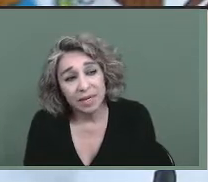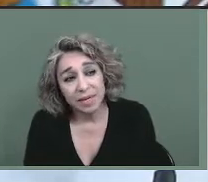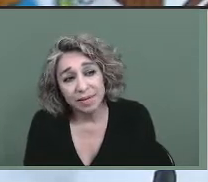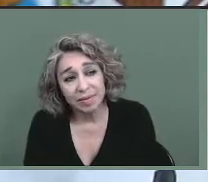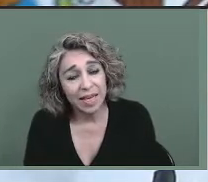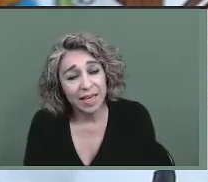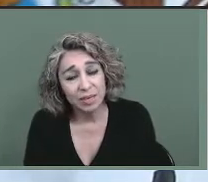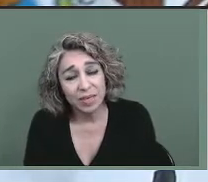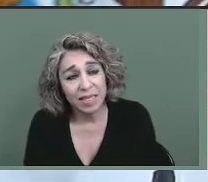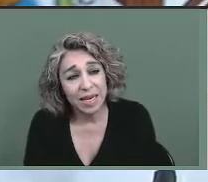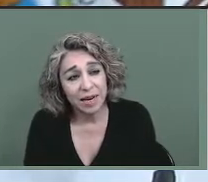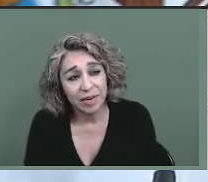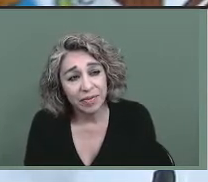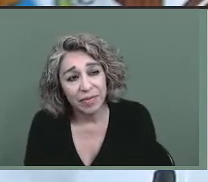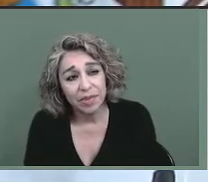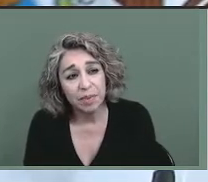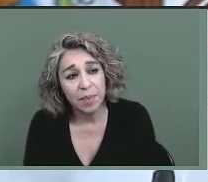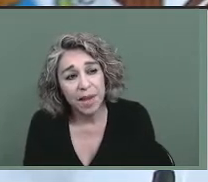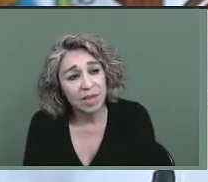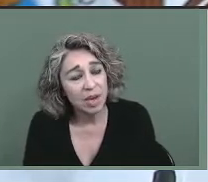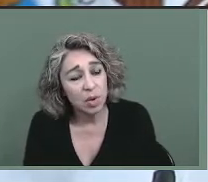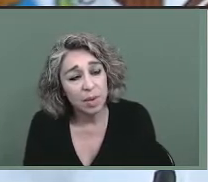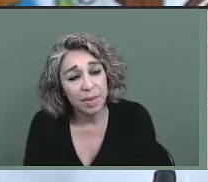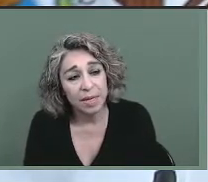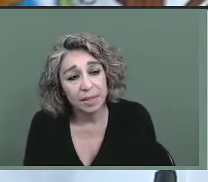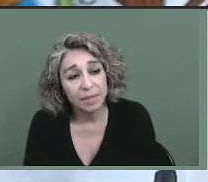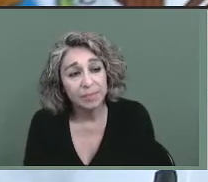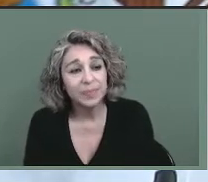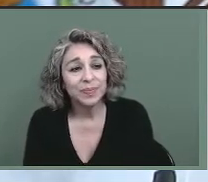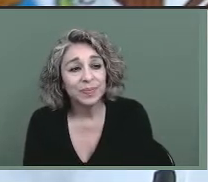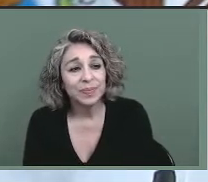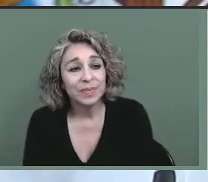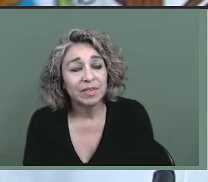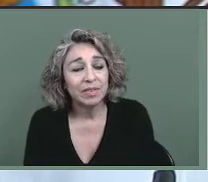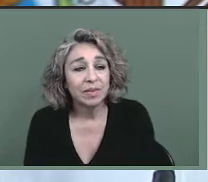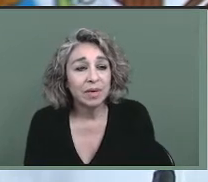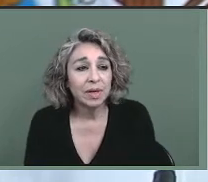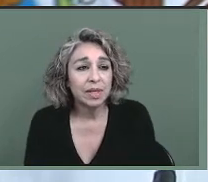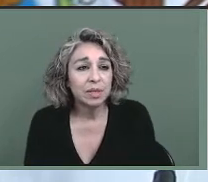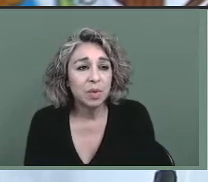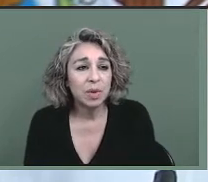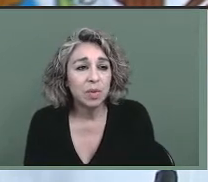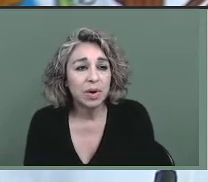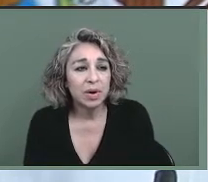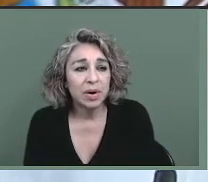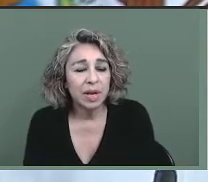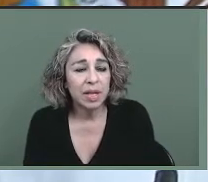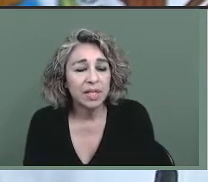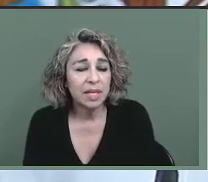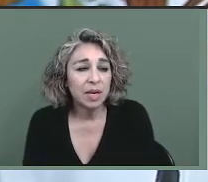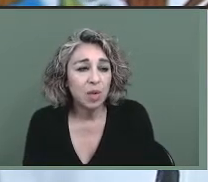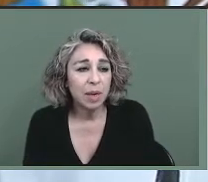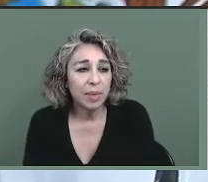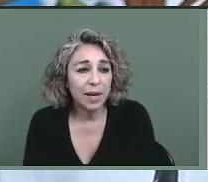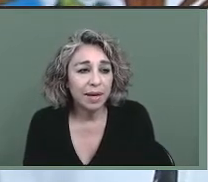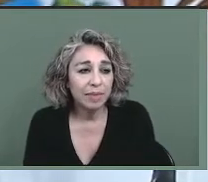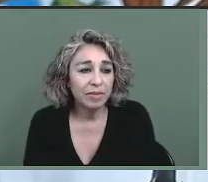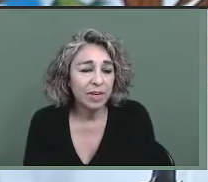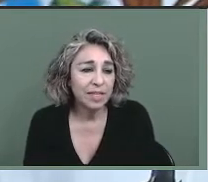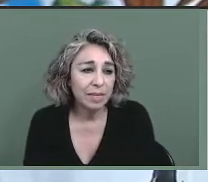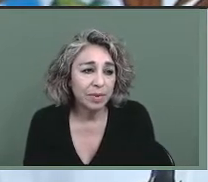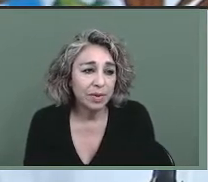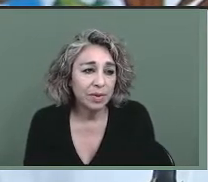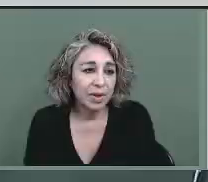equipment, like it was said here, to better the equipment. Because we were in Sinaguapa,